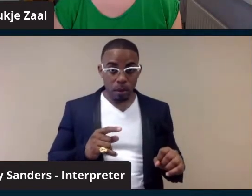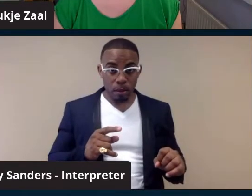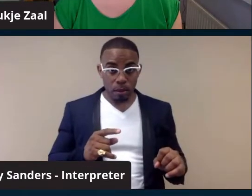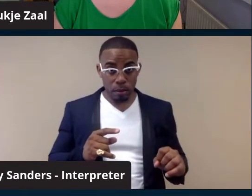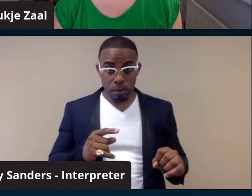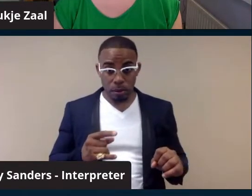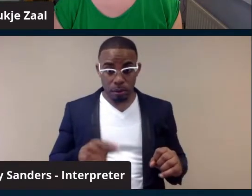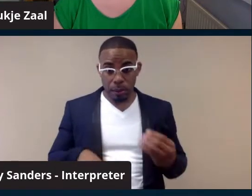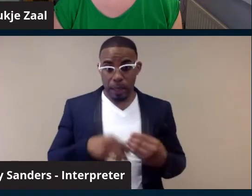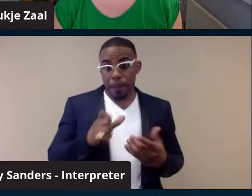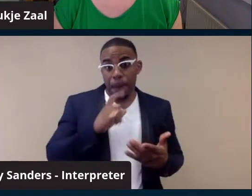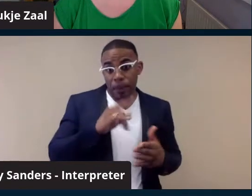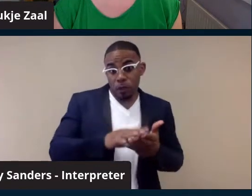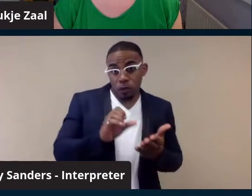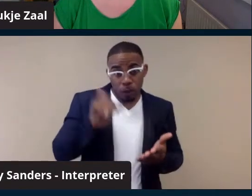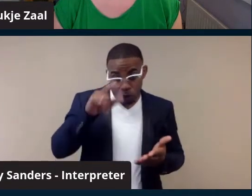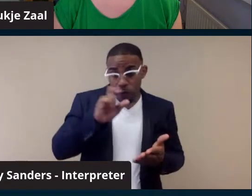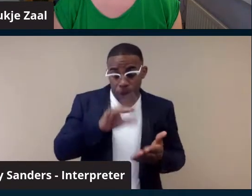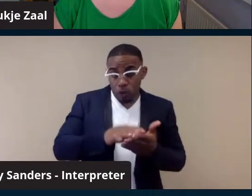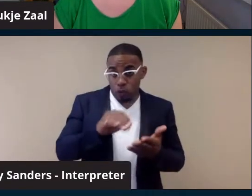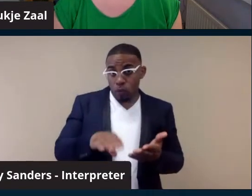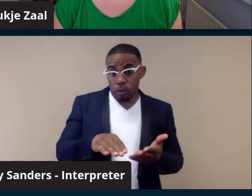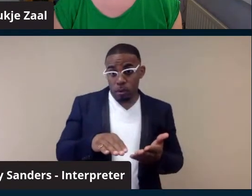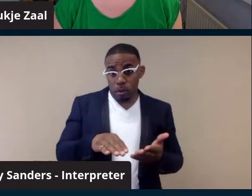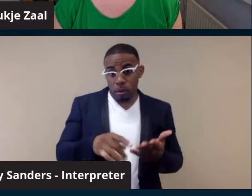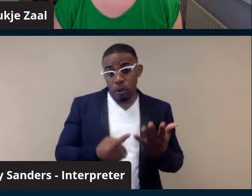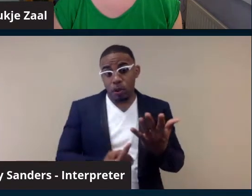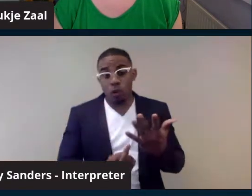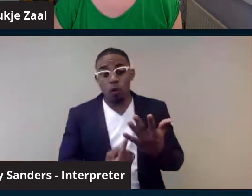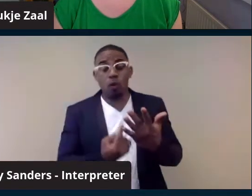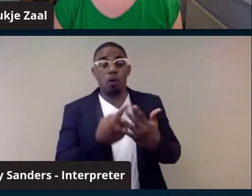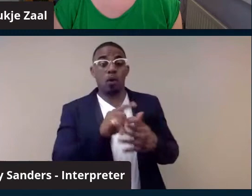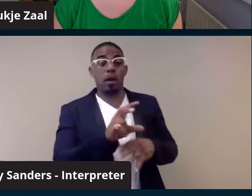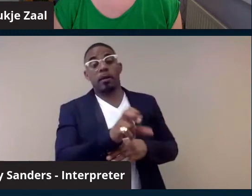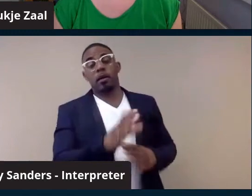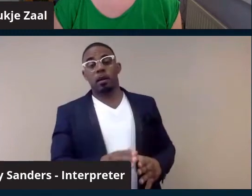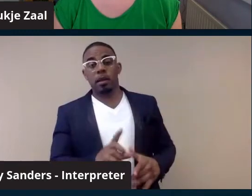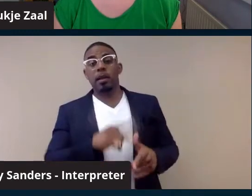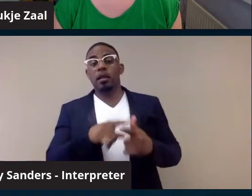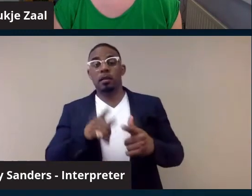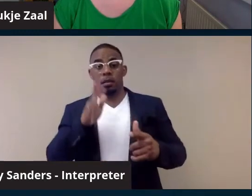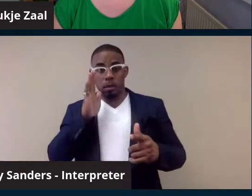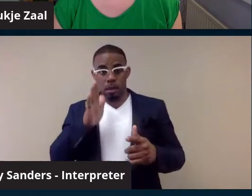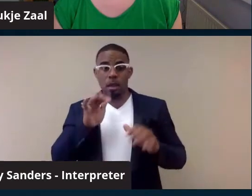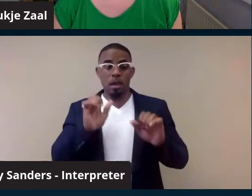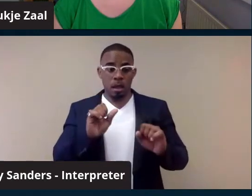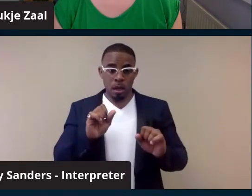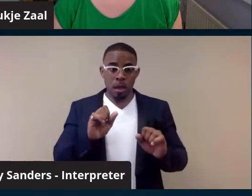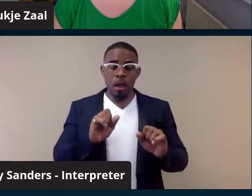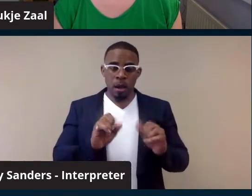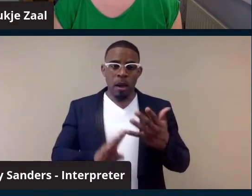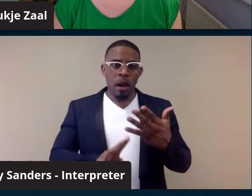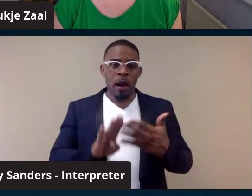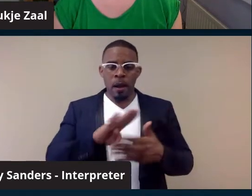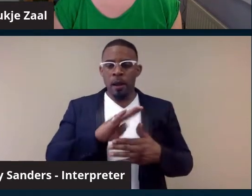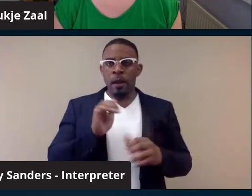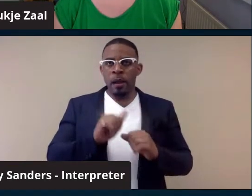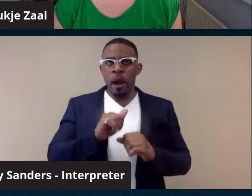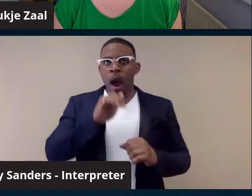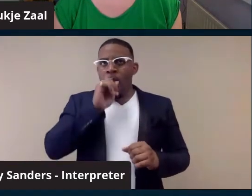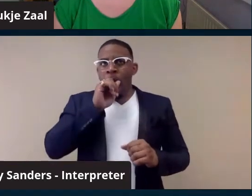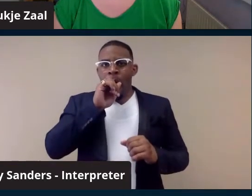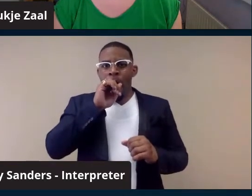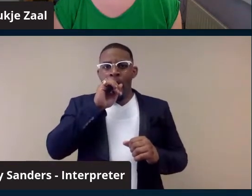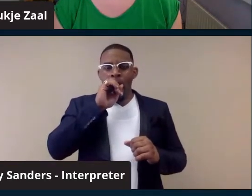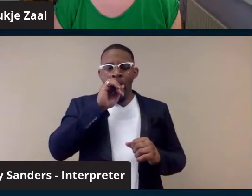might be a student. You should be a student, enroll in the university, and then you can apply with on